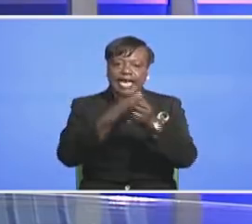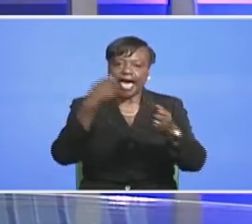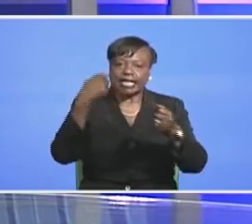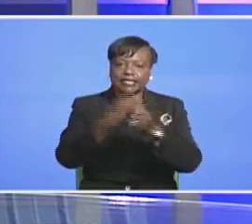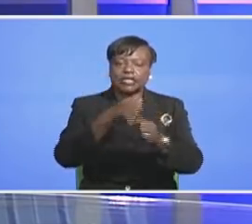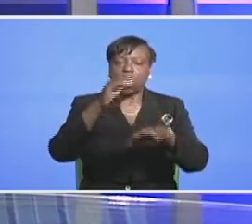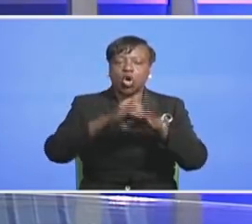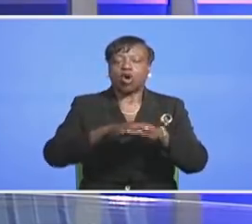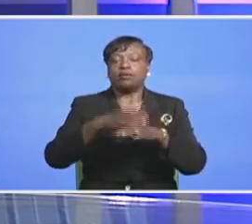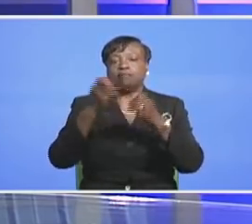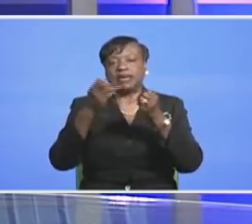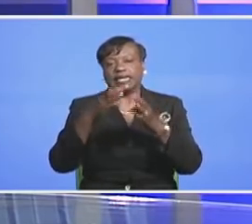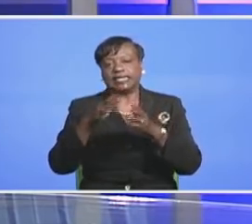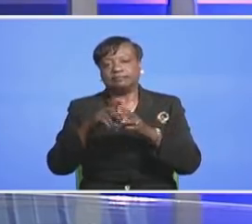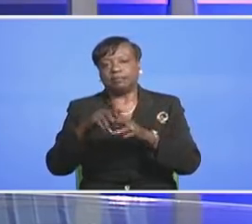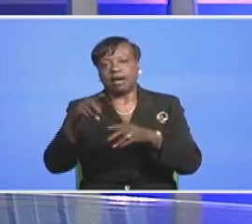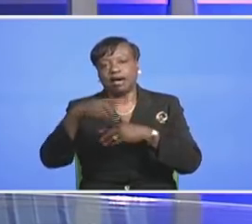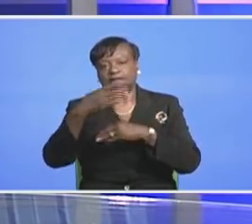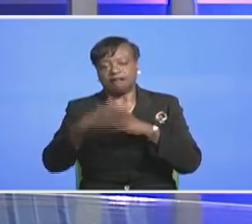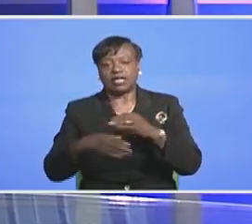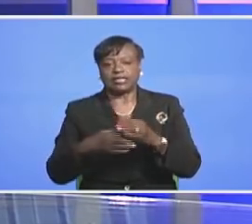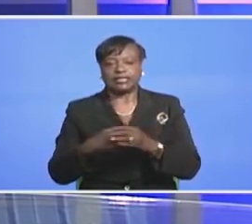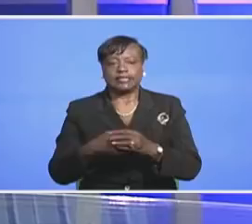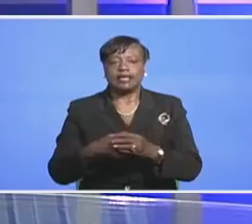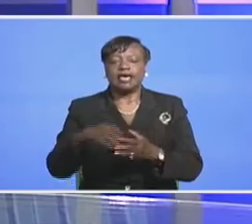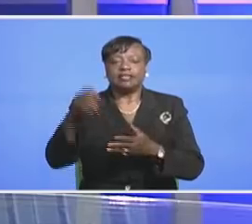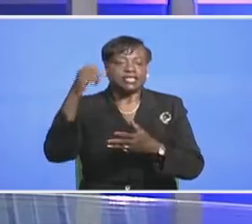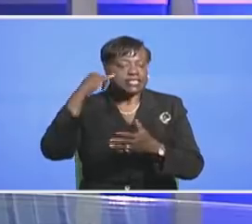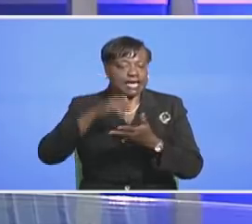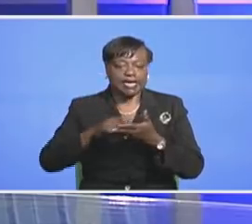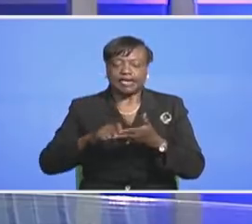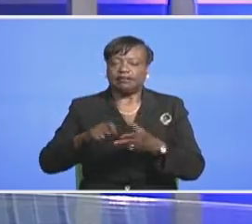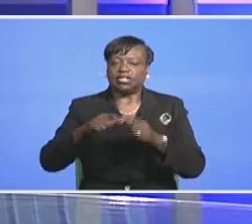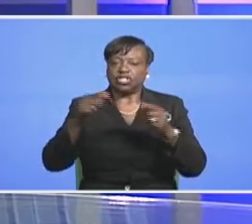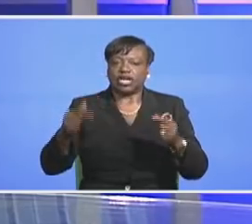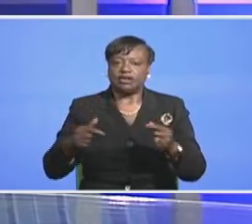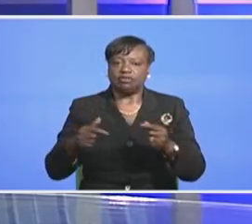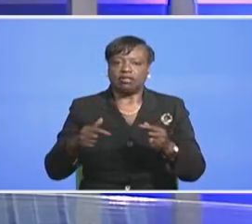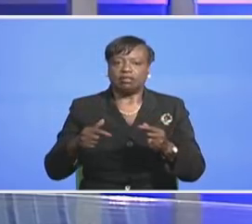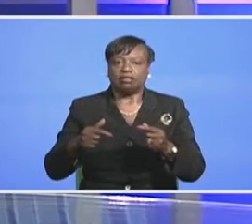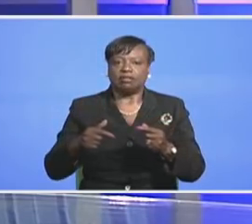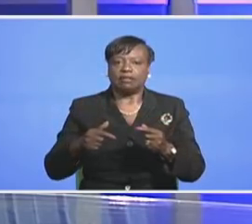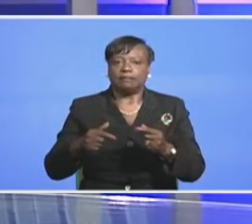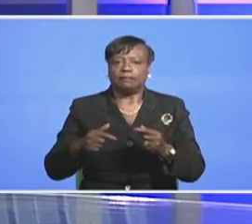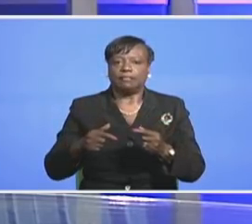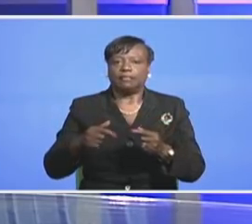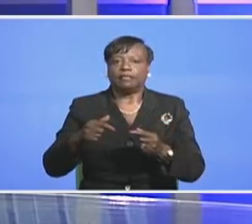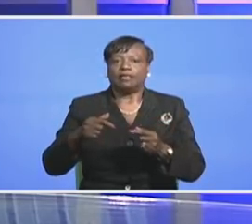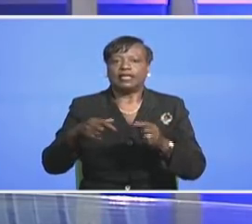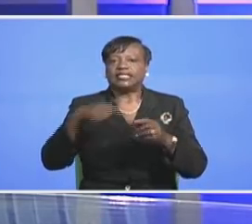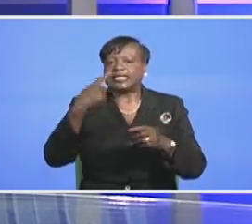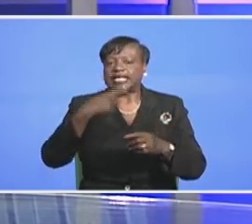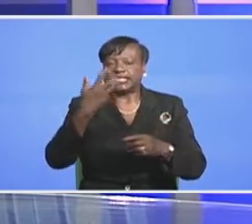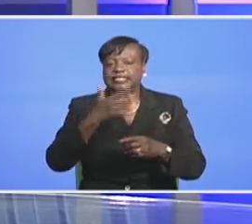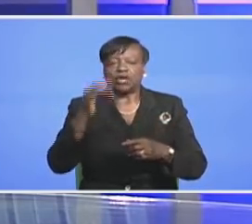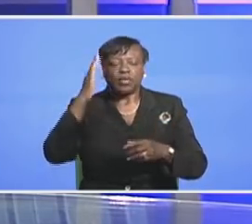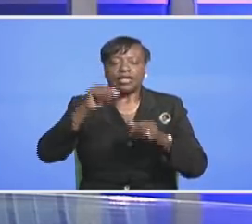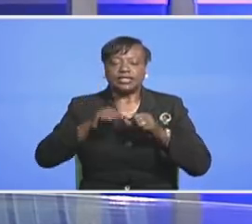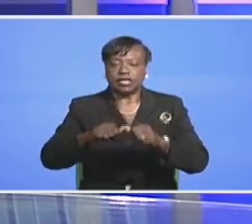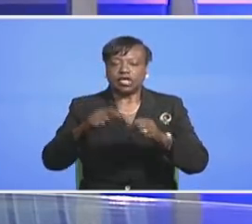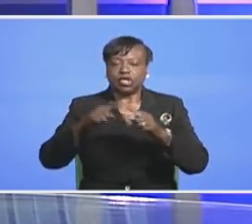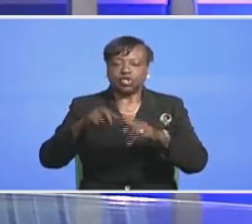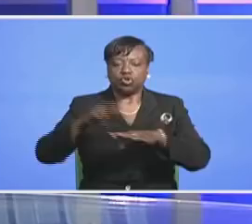for workers' rights in the country. The Secretary General of the Bahamas Hotel Catering and Allied Workers Union says they'll continue to